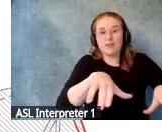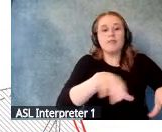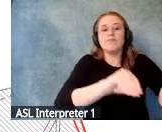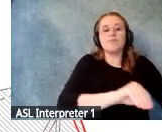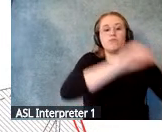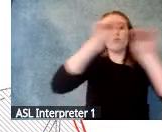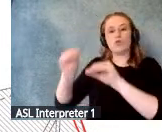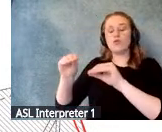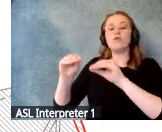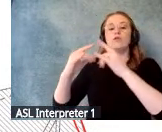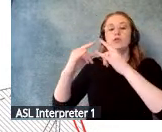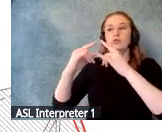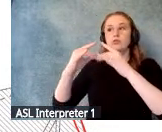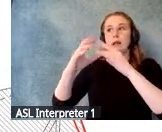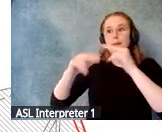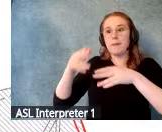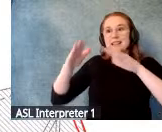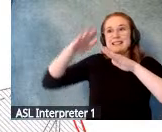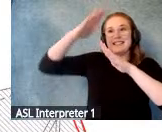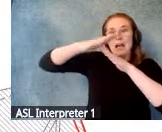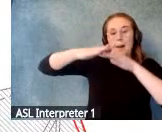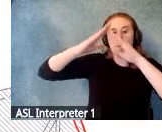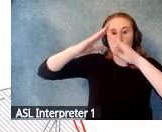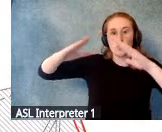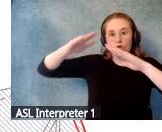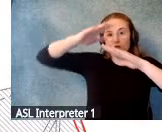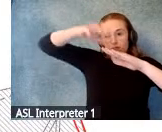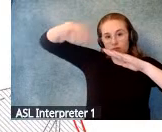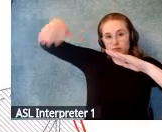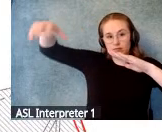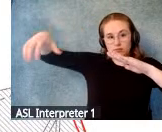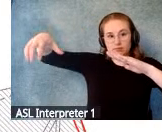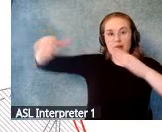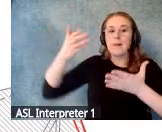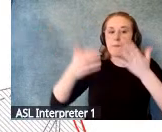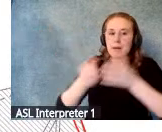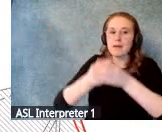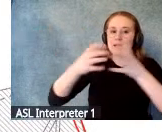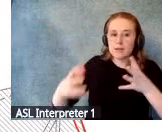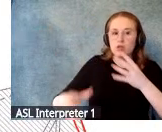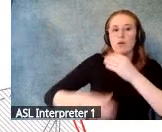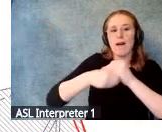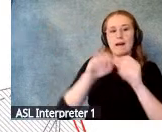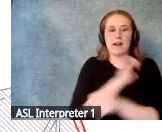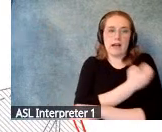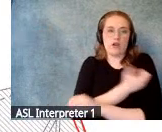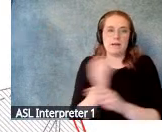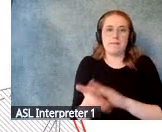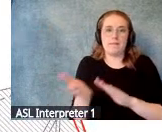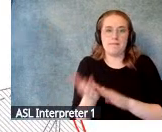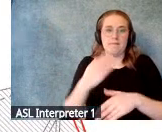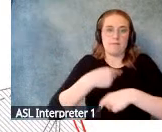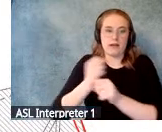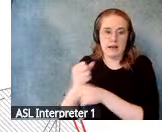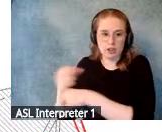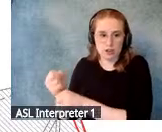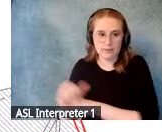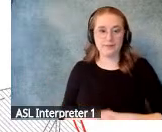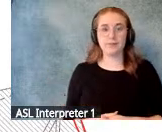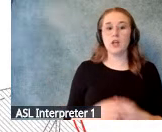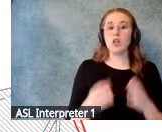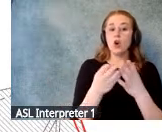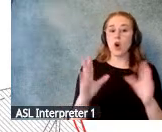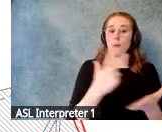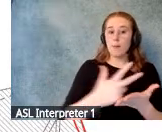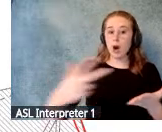new buildings and potentially expanded to increase energy production. The proposed development's open parking area and